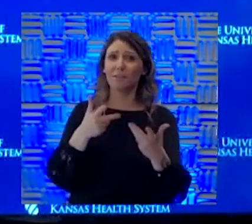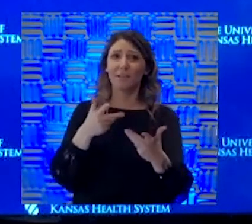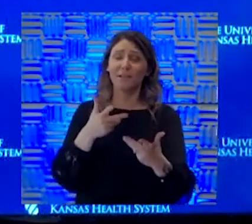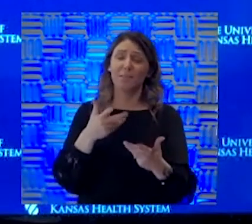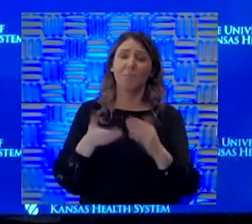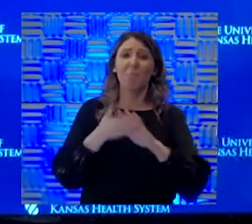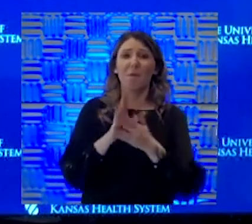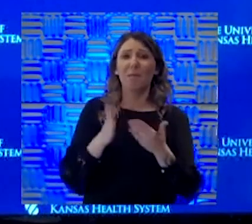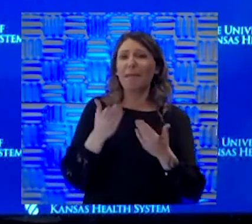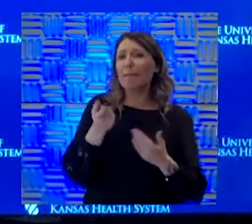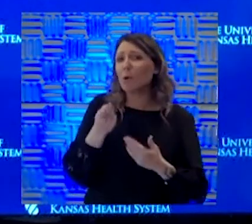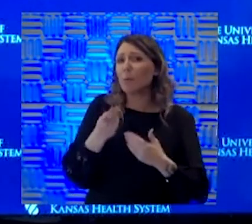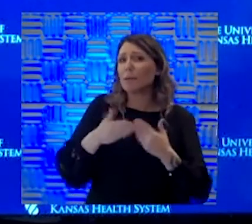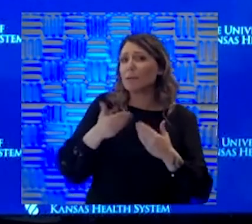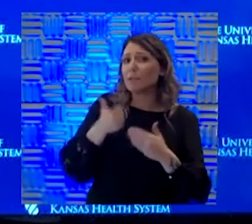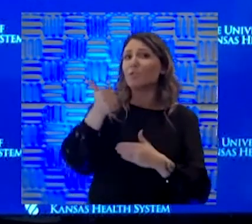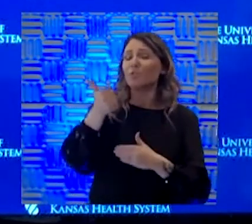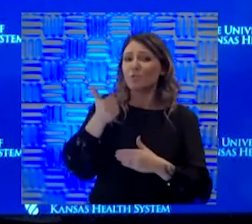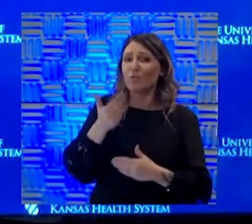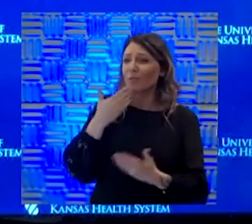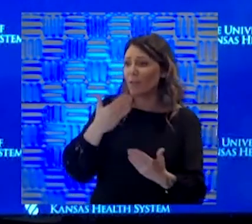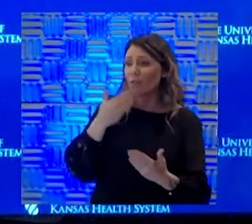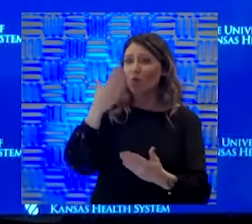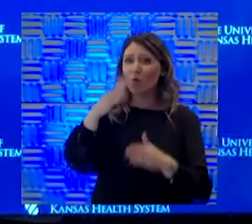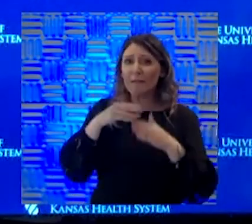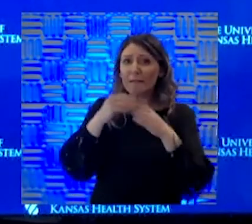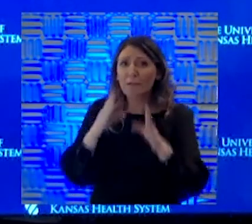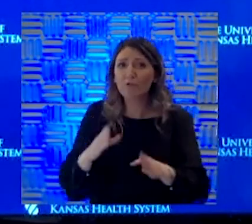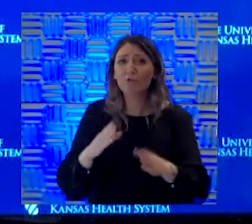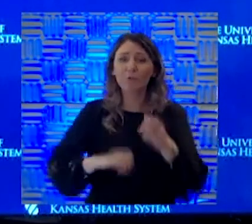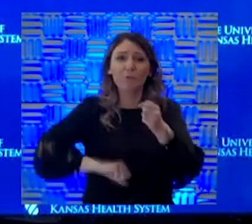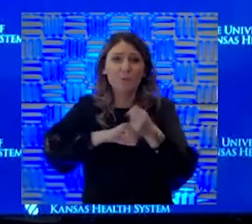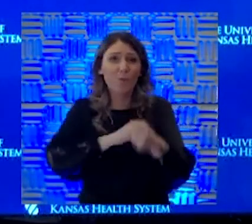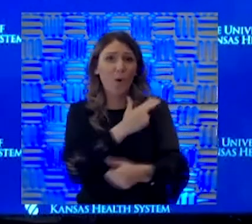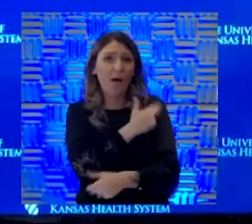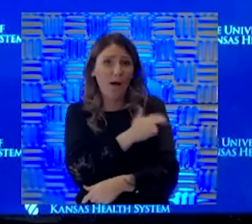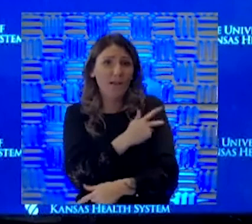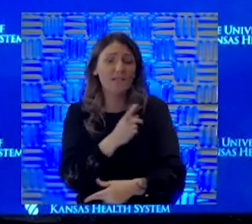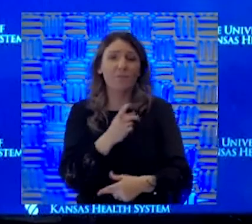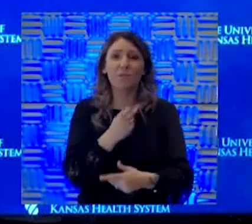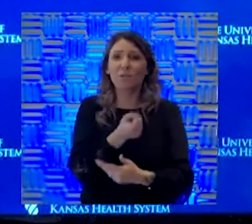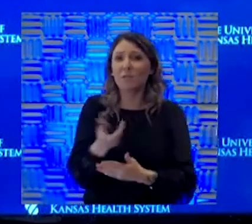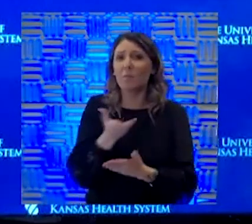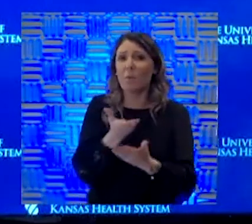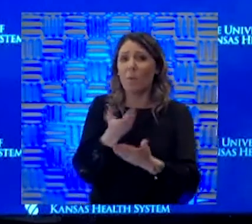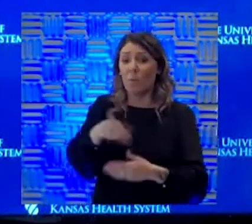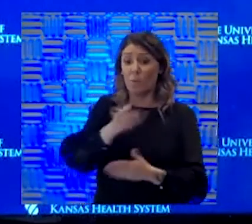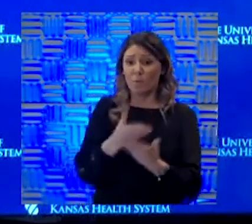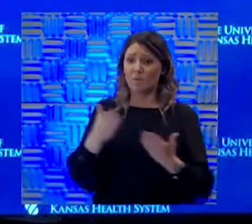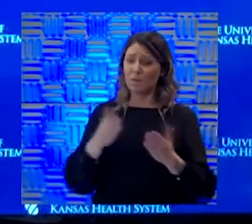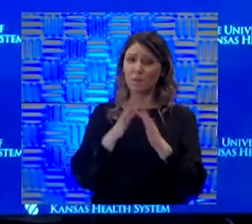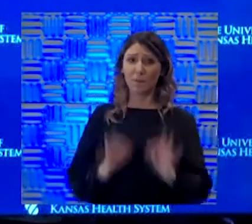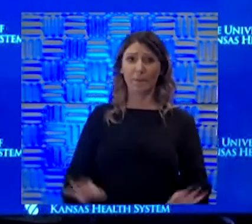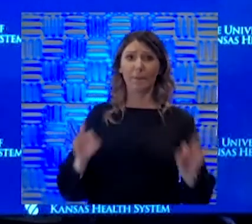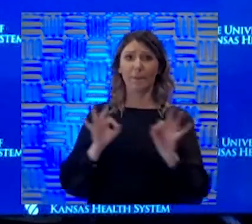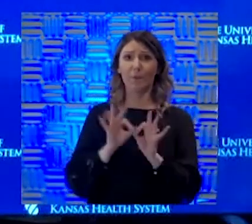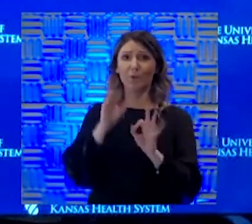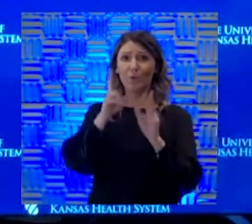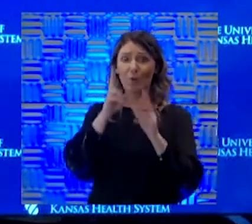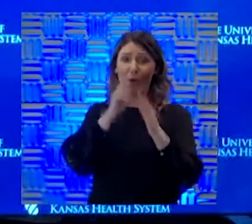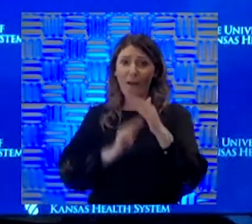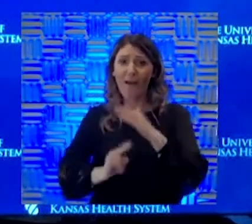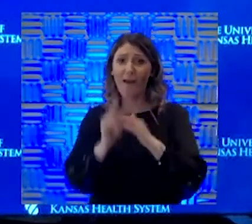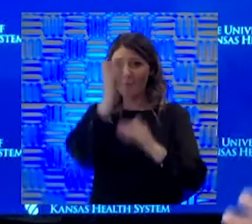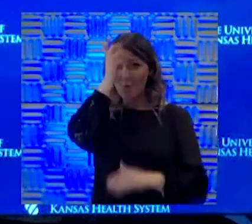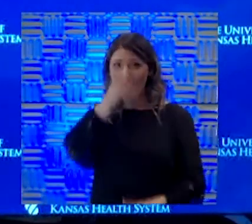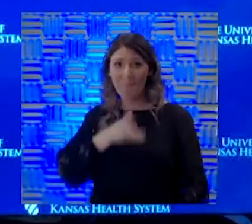leadership and helping support Kansans, helping support hospitals. And I know that some of the things you've done are pivotal. You're a humble man. You won't say it. I